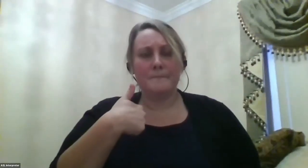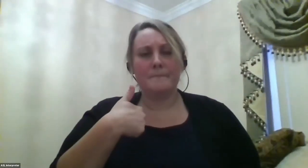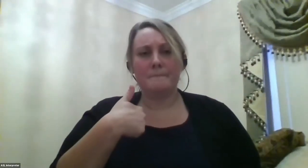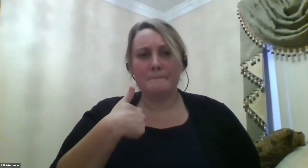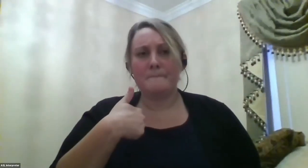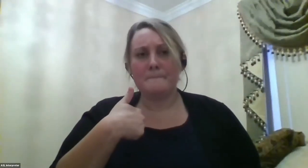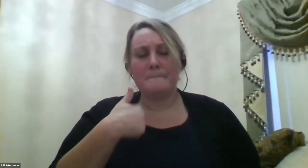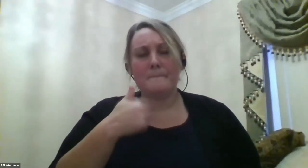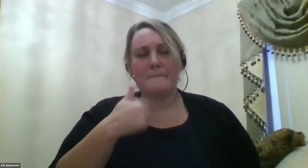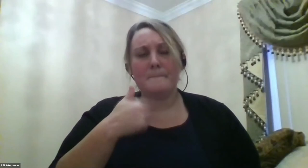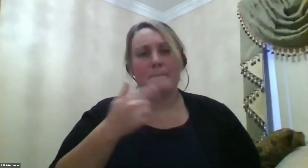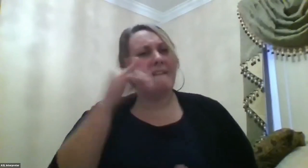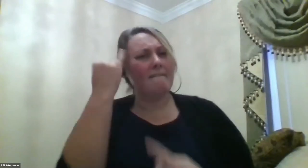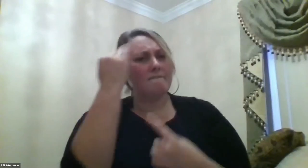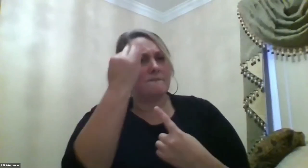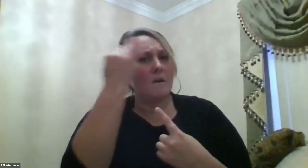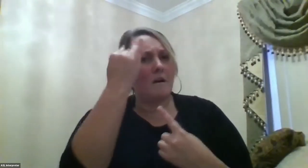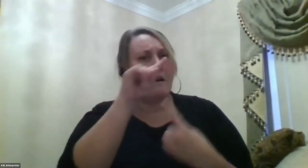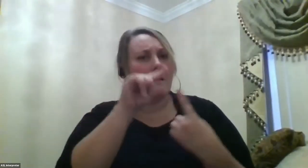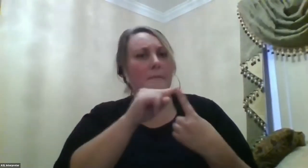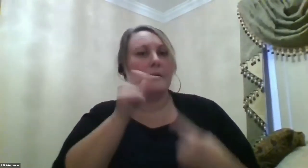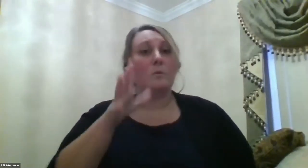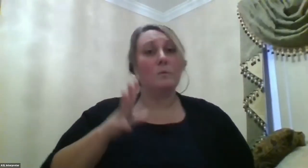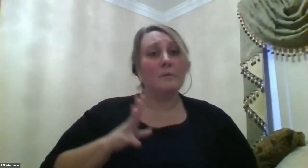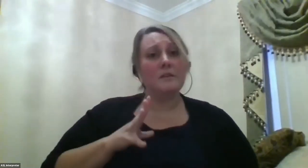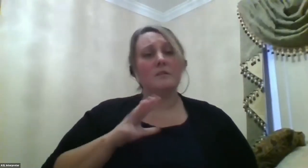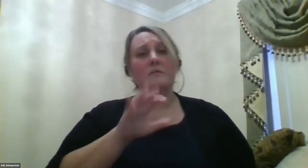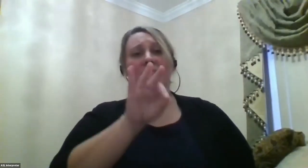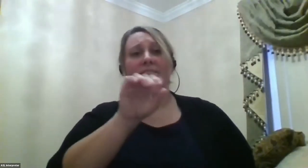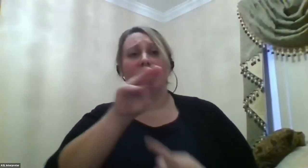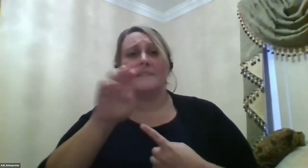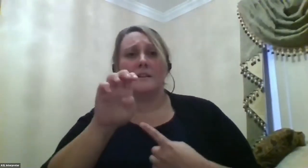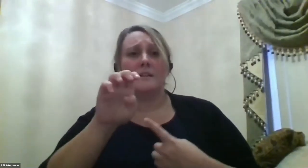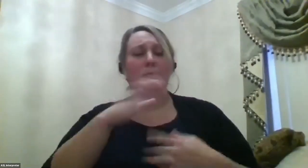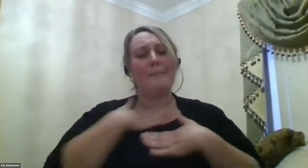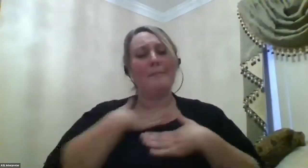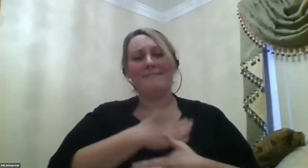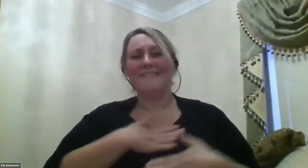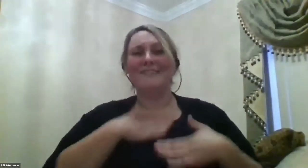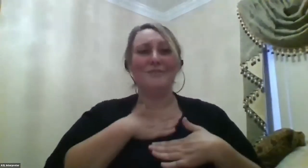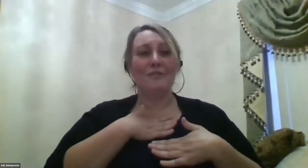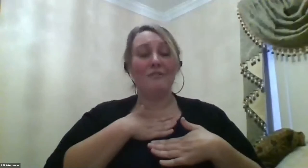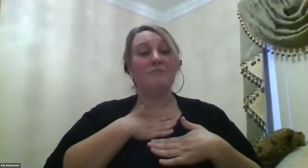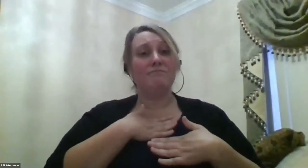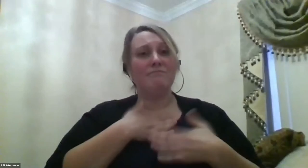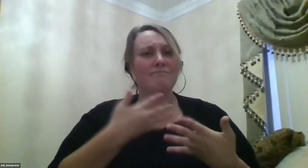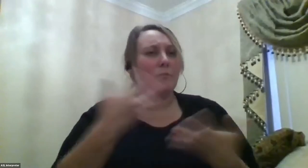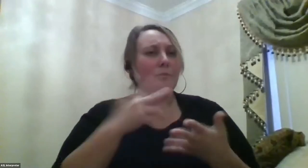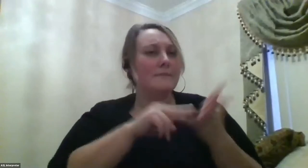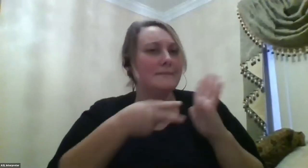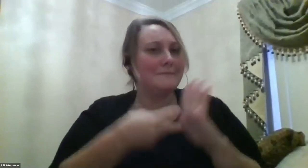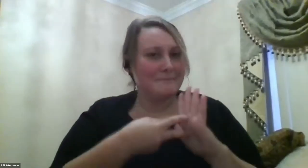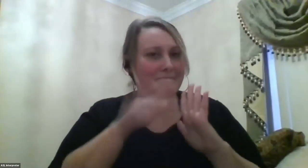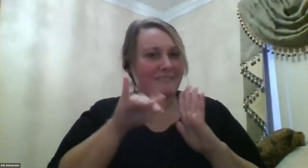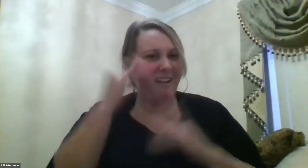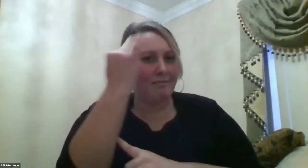emerging. Right. And so one of the things about WAP is not only the centering of, you know, this pleasure and sort of like this demand for